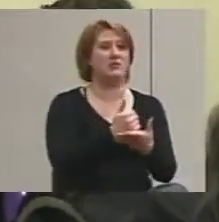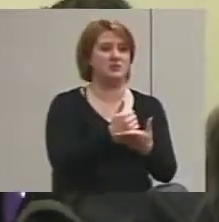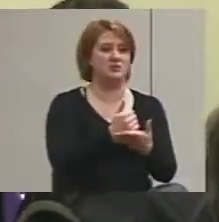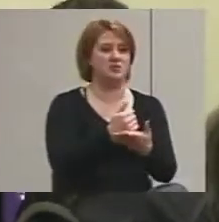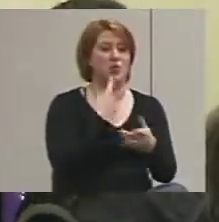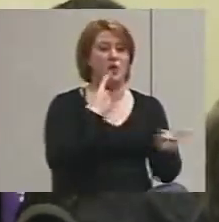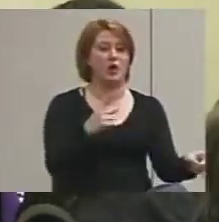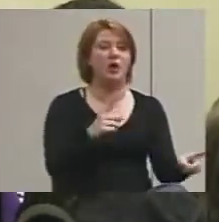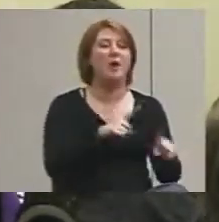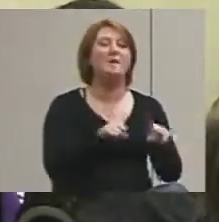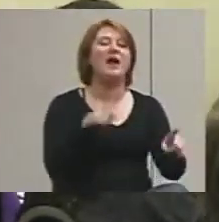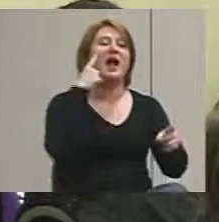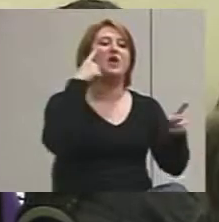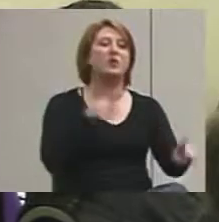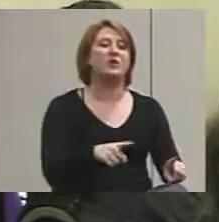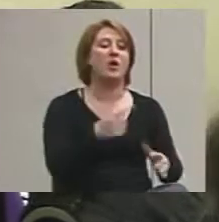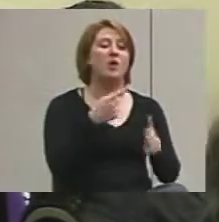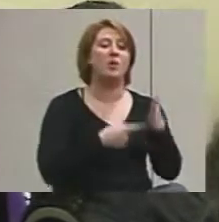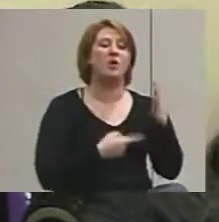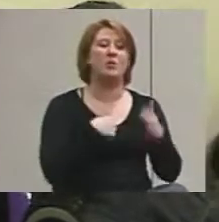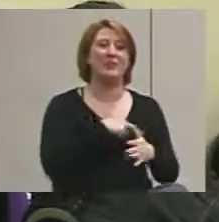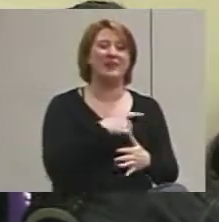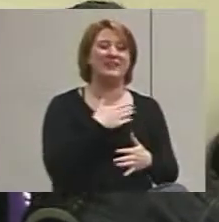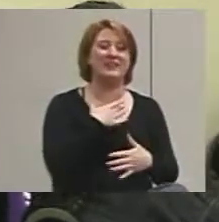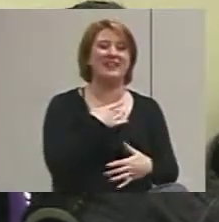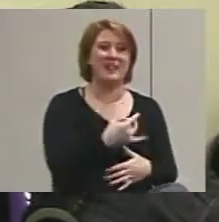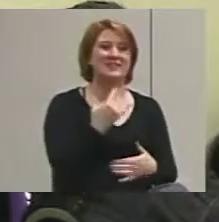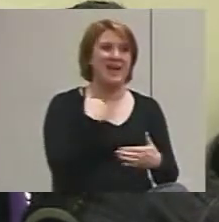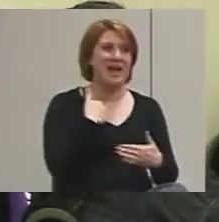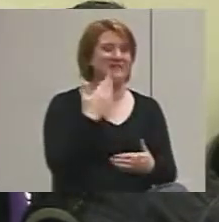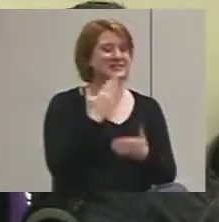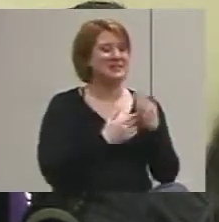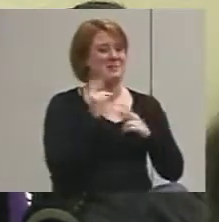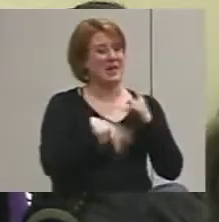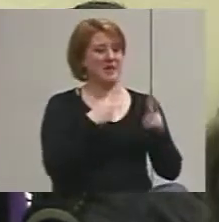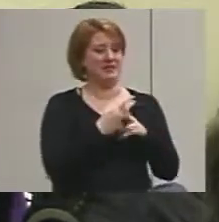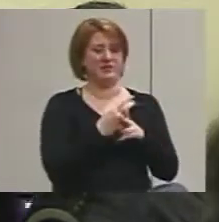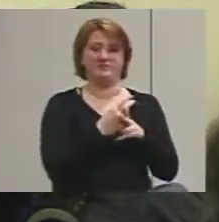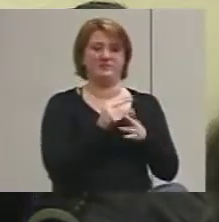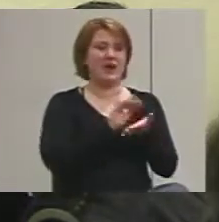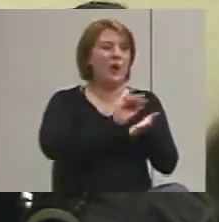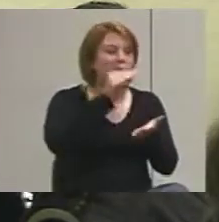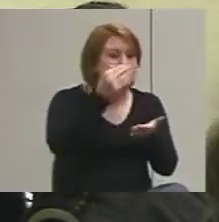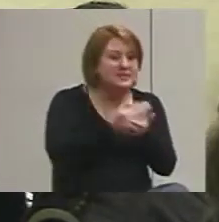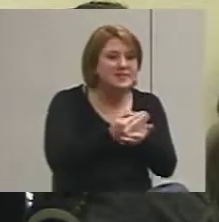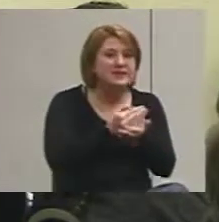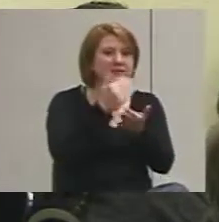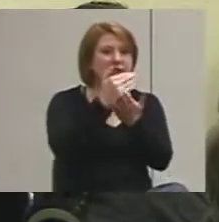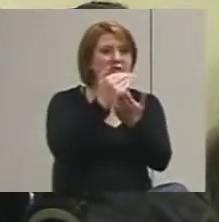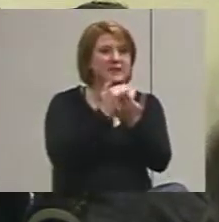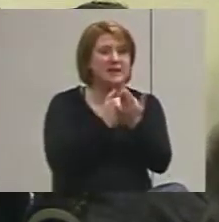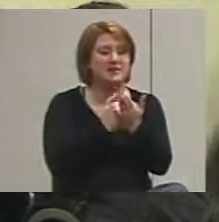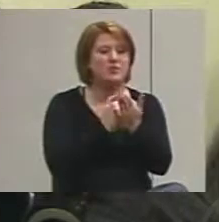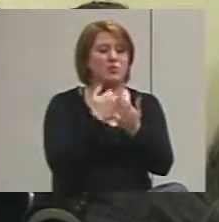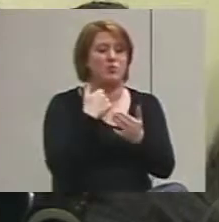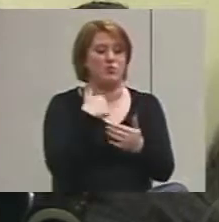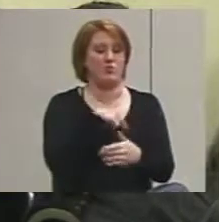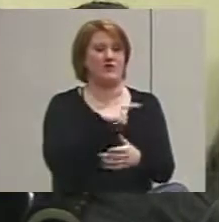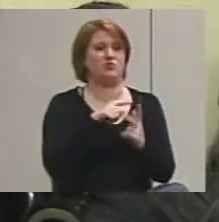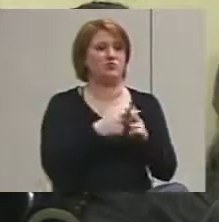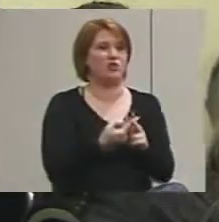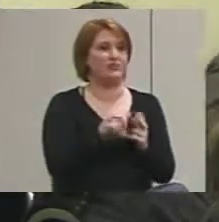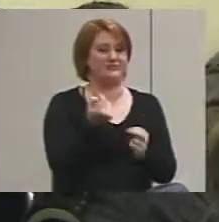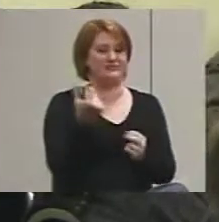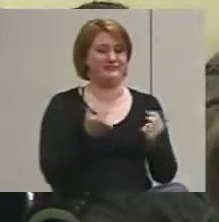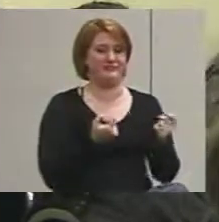But I agree with you that what we'd like to have is some sort of quantitative index of success so that we could begin to fade pieces of this